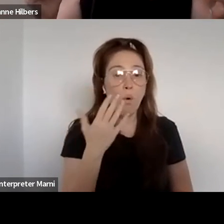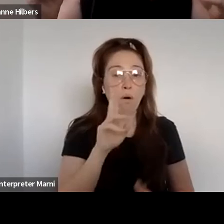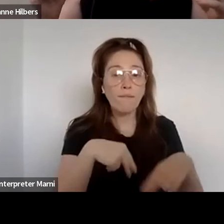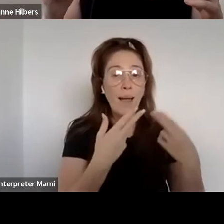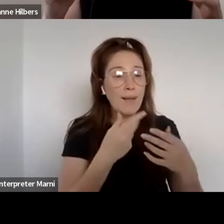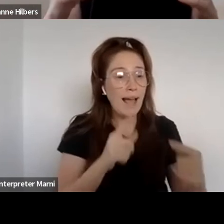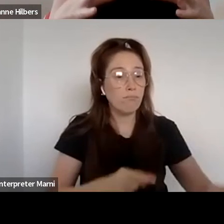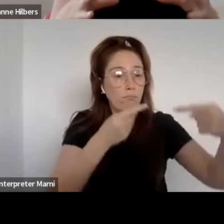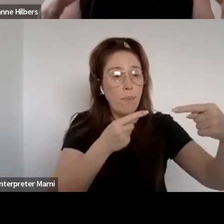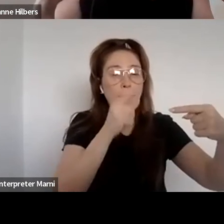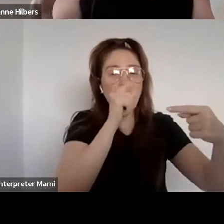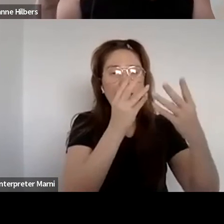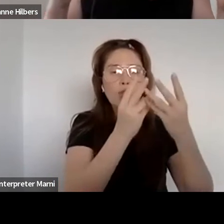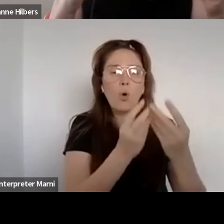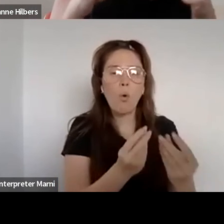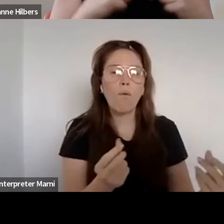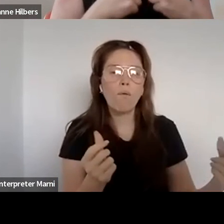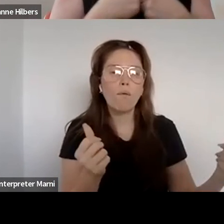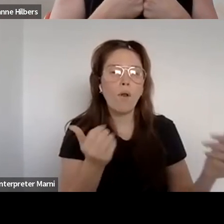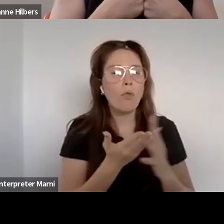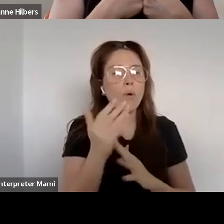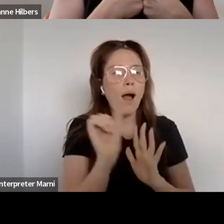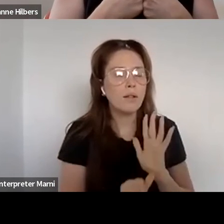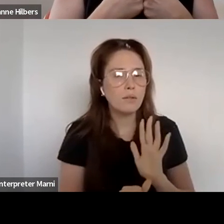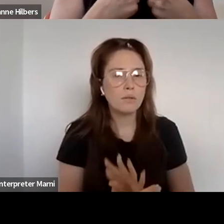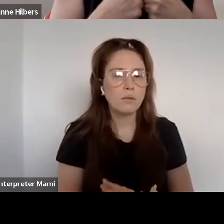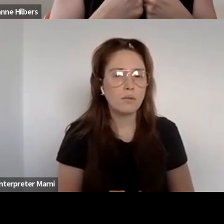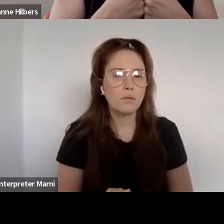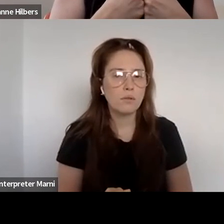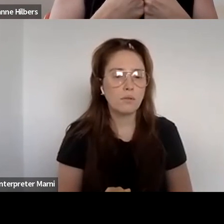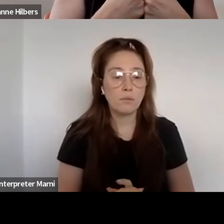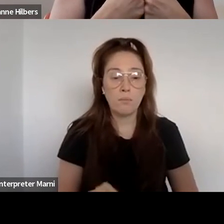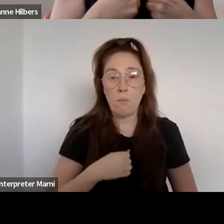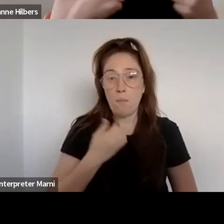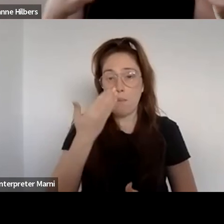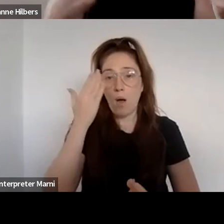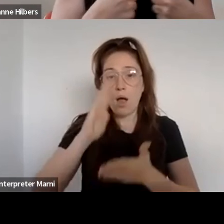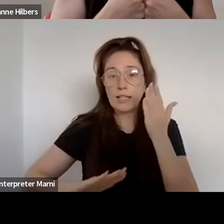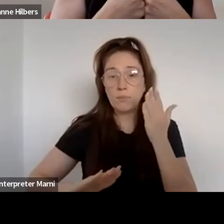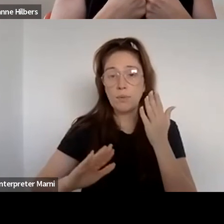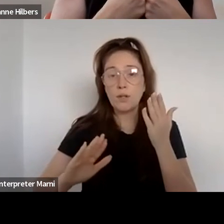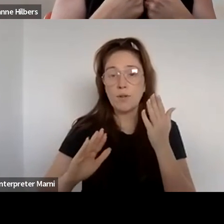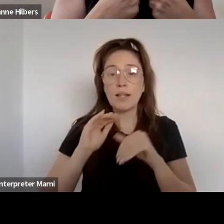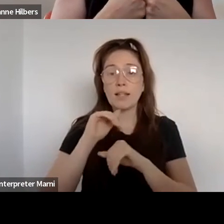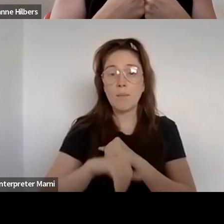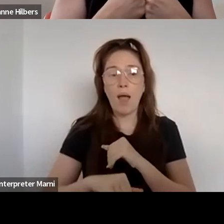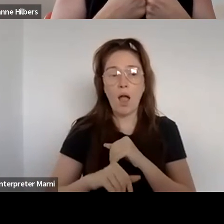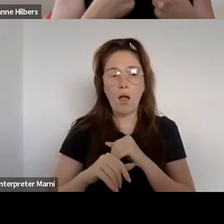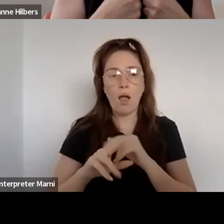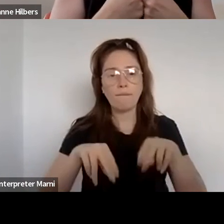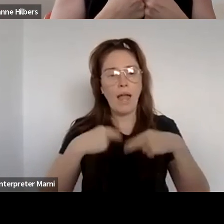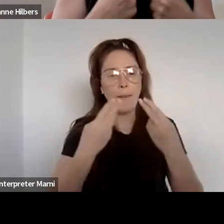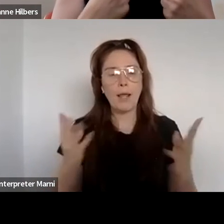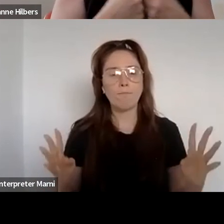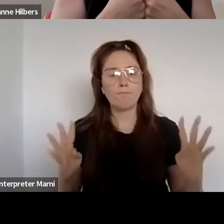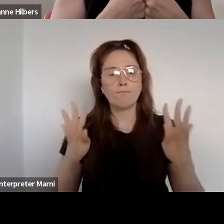to a degree, and not there, because my experience around coming together like that, it can be a